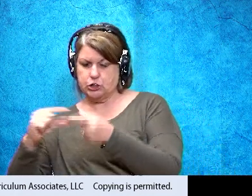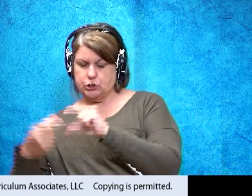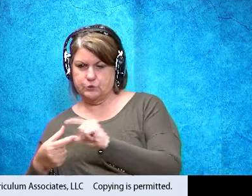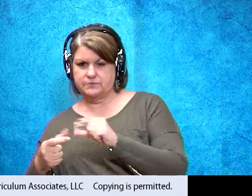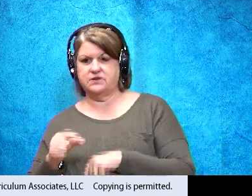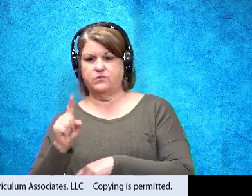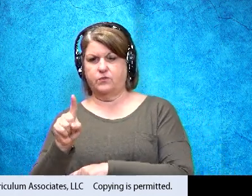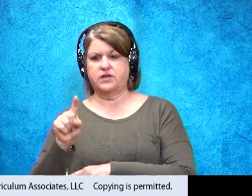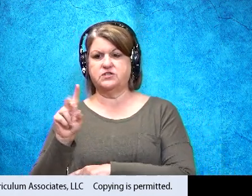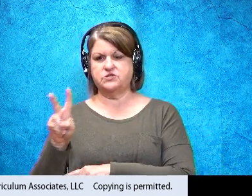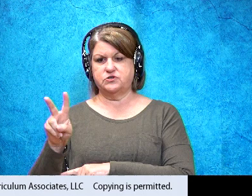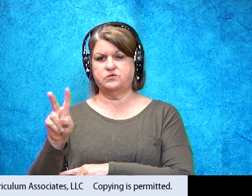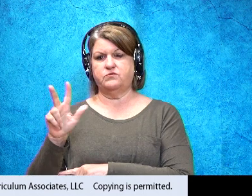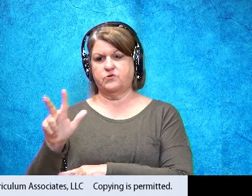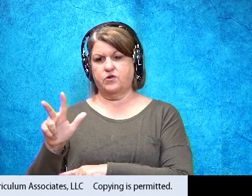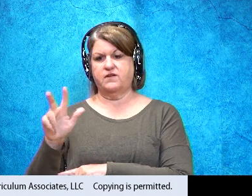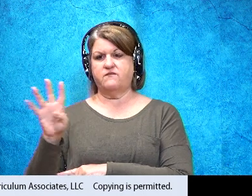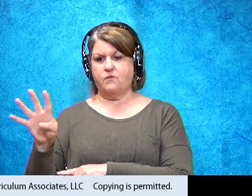4,